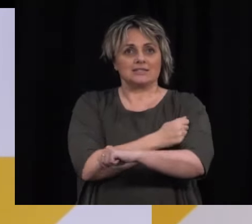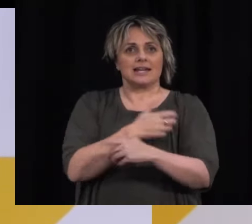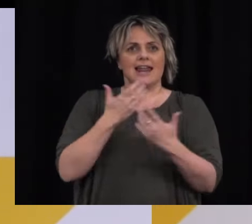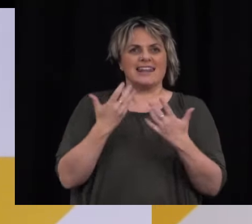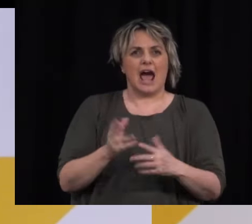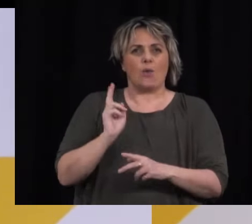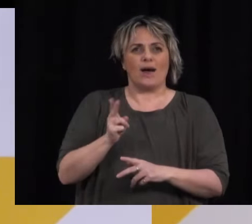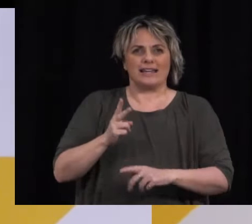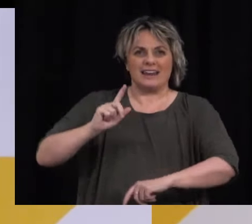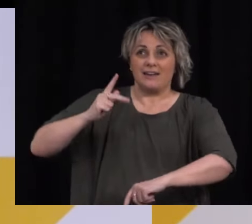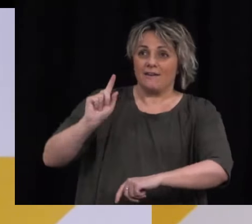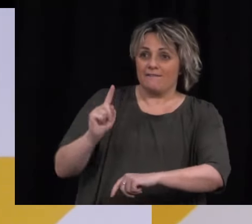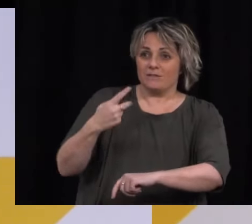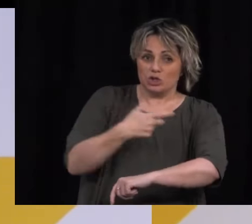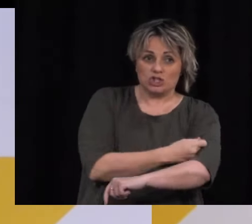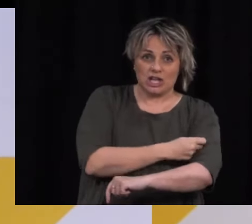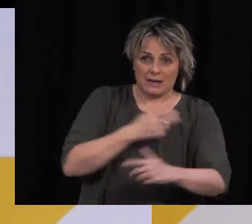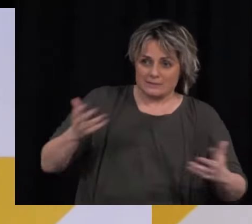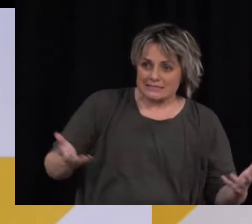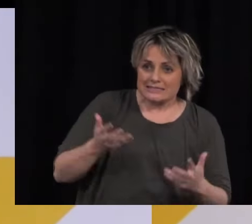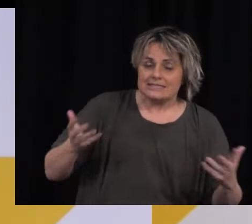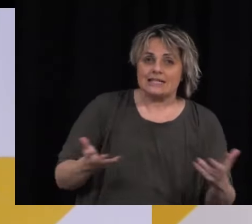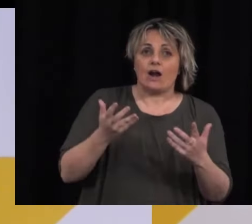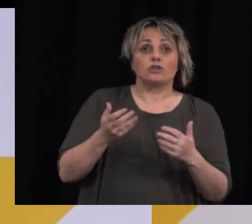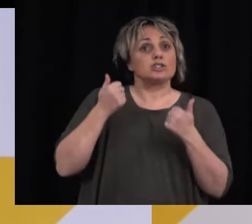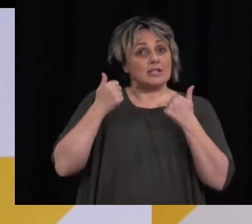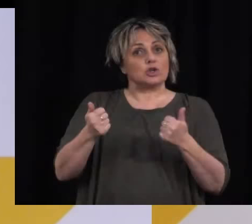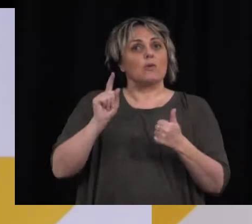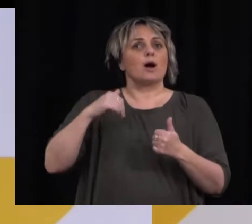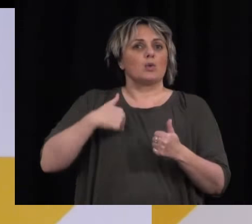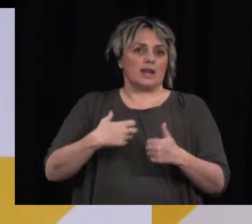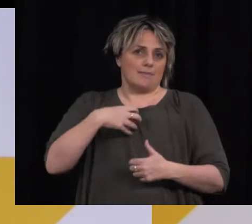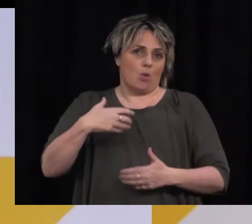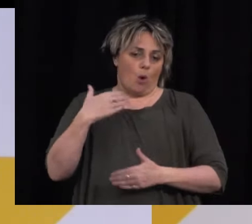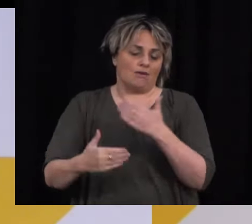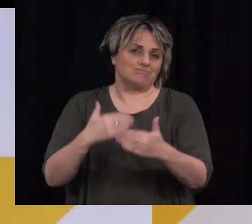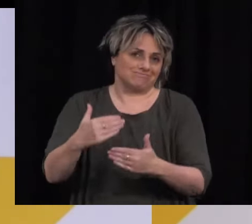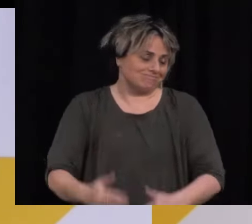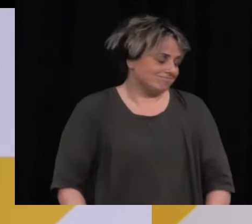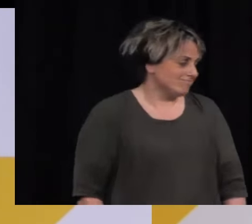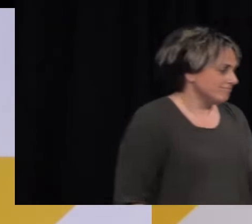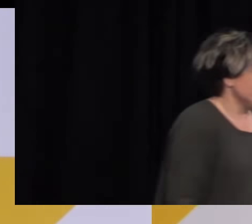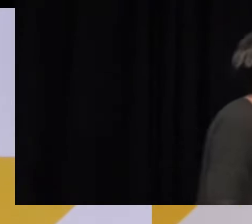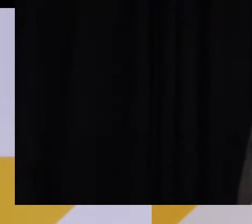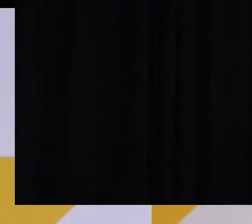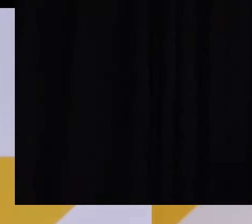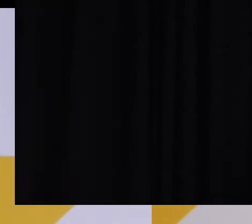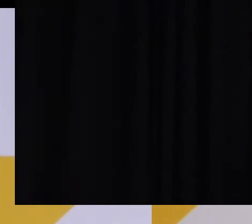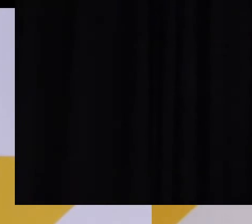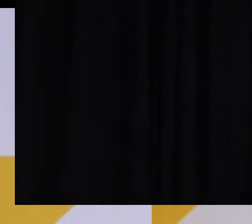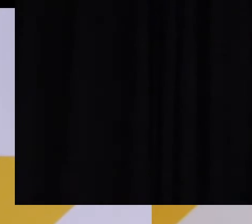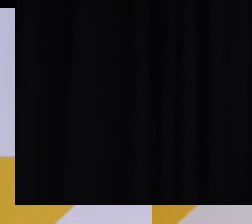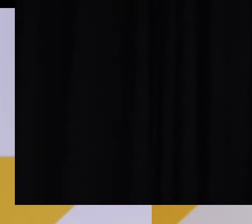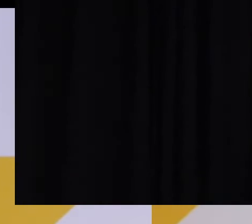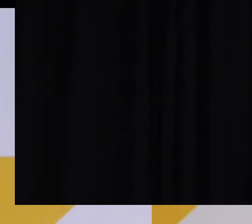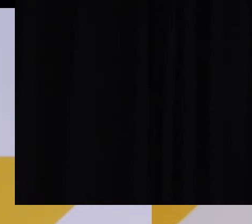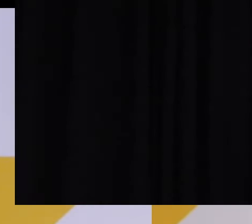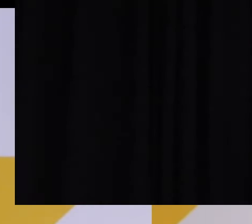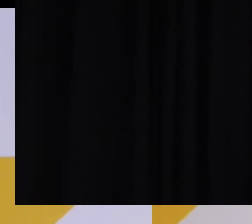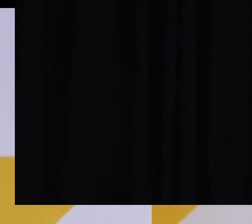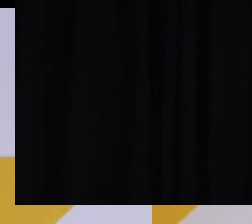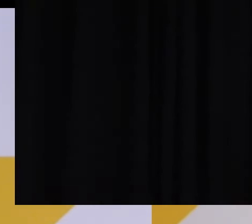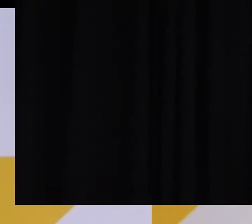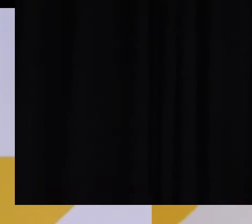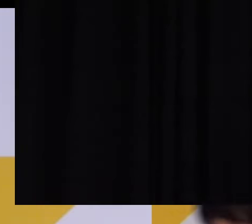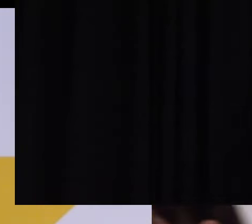doses, actually is a really good rate. We just need more. And that's where we have to look at pulling every lever. Don't think it's enough just to stand